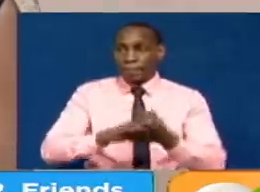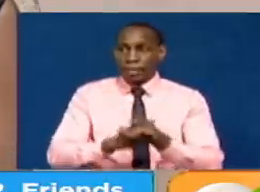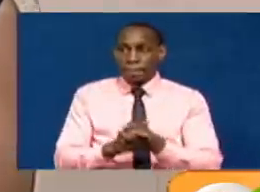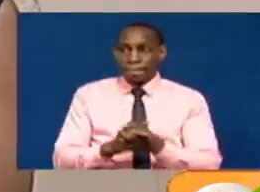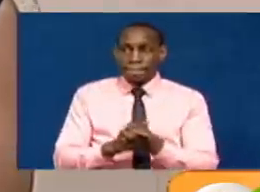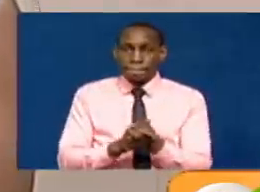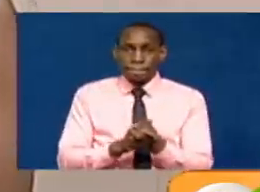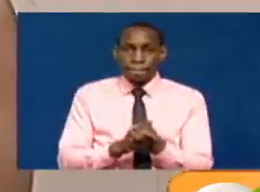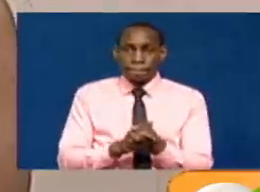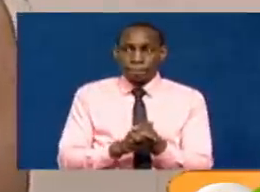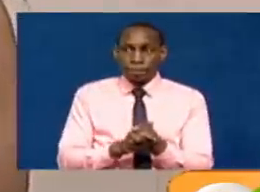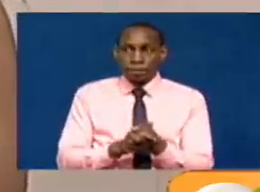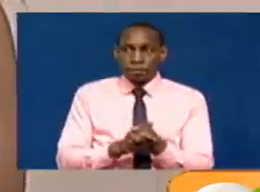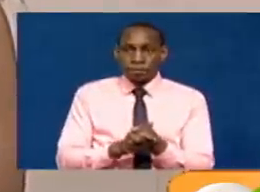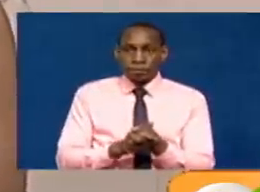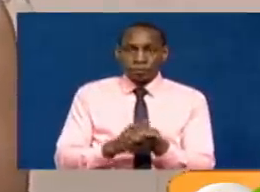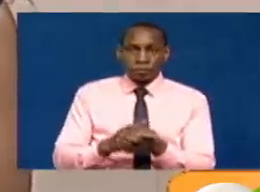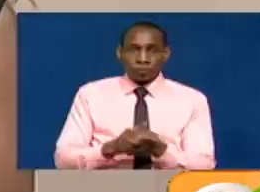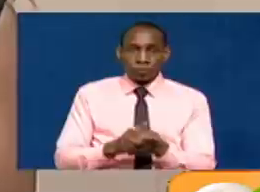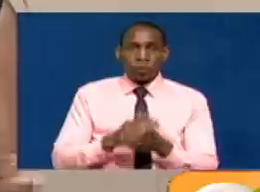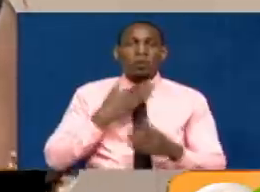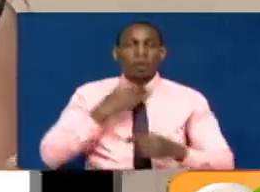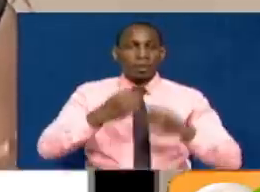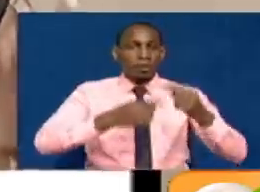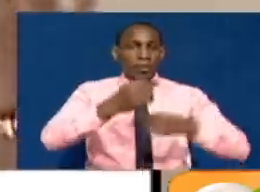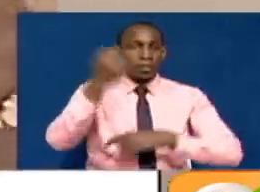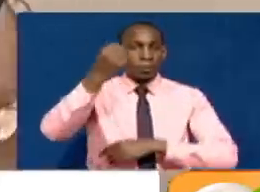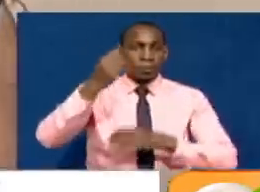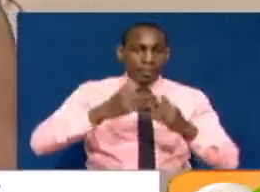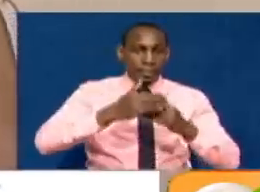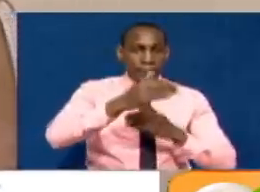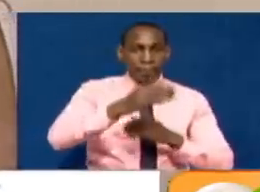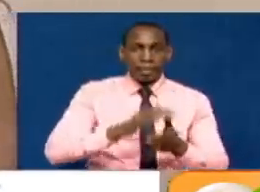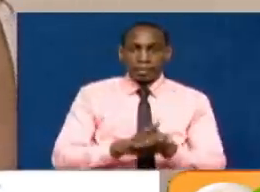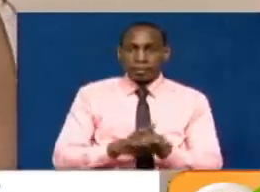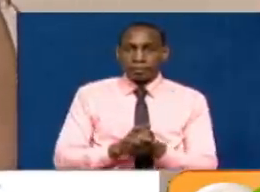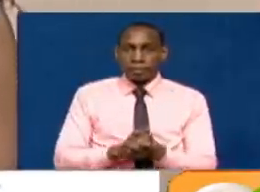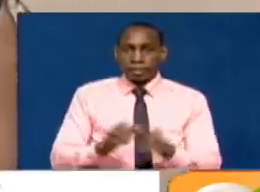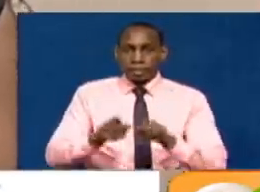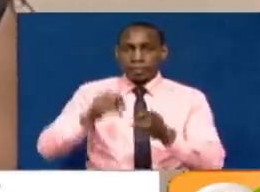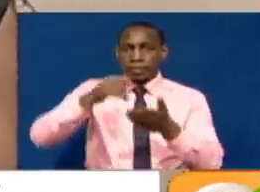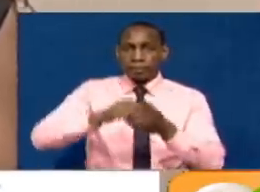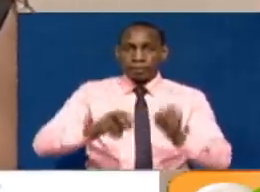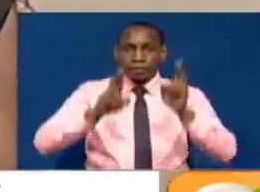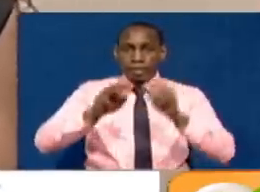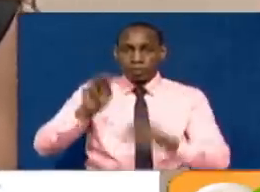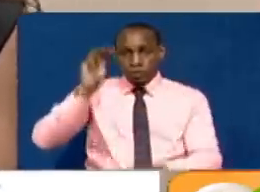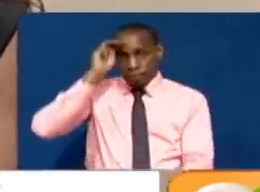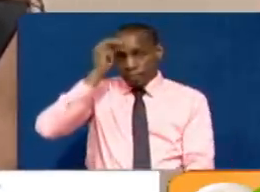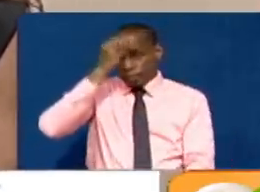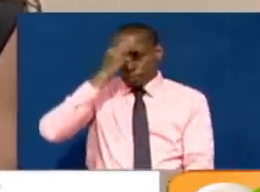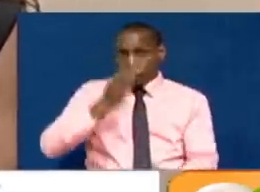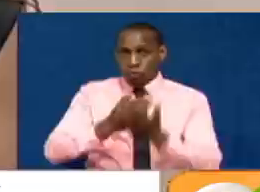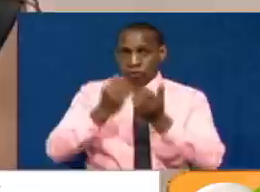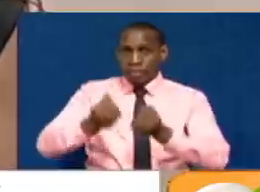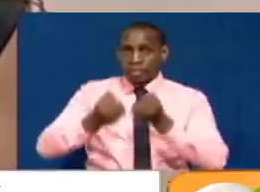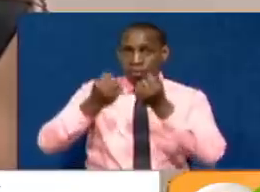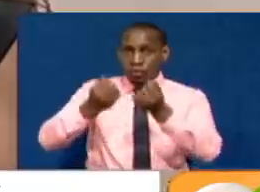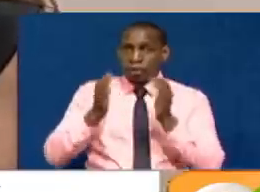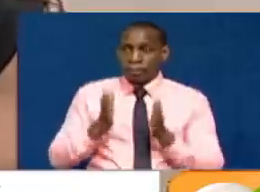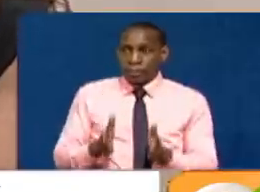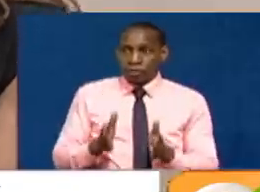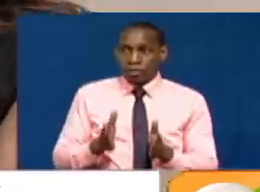for their local survival. So, you know, even if you add the Martha Karua factor into that, who is, you know, another strong contender,